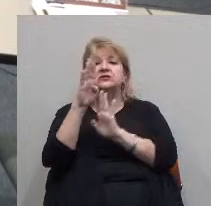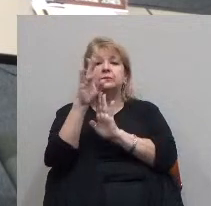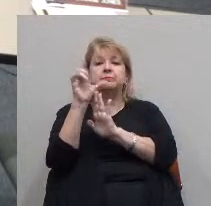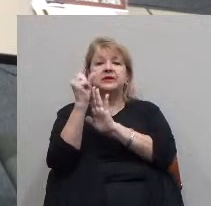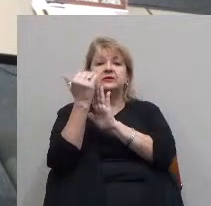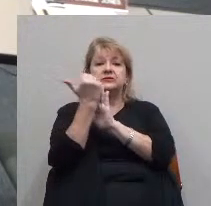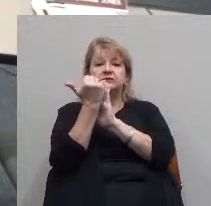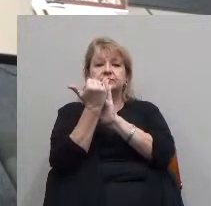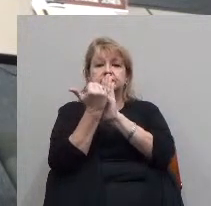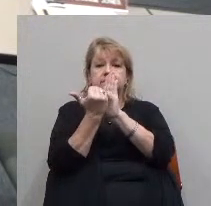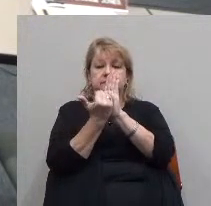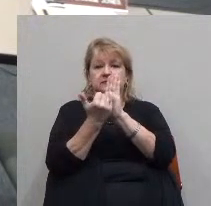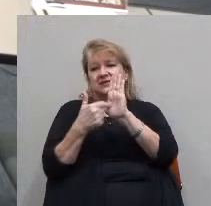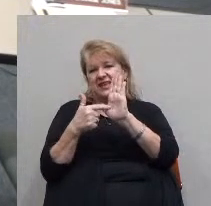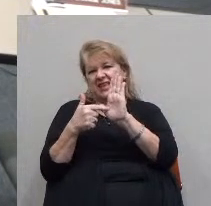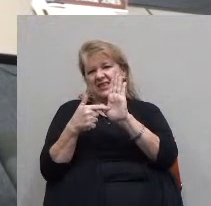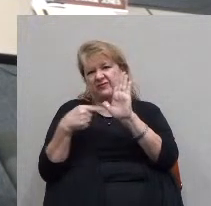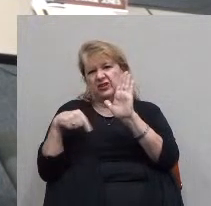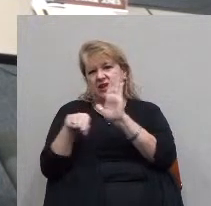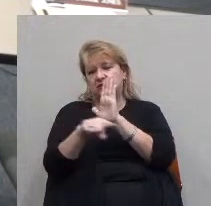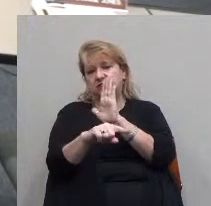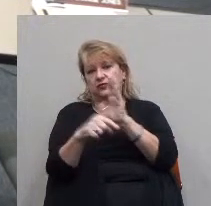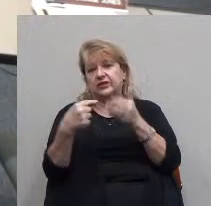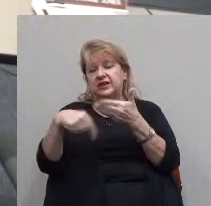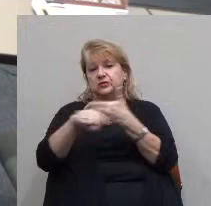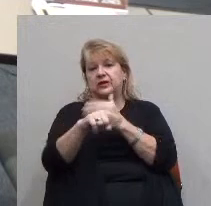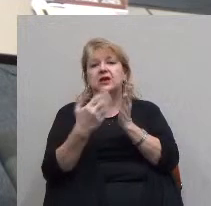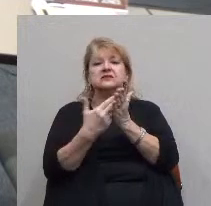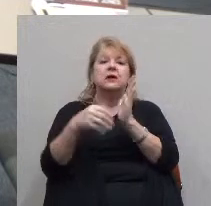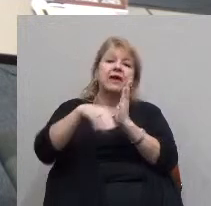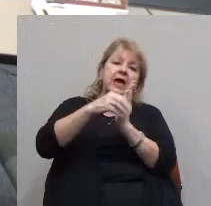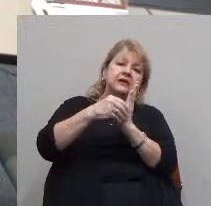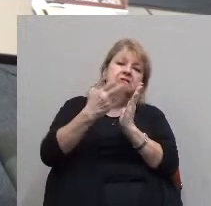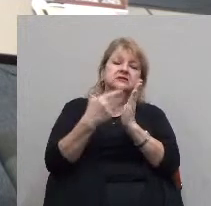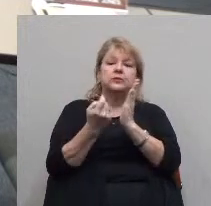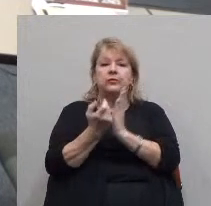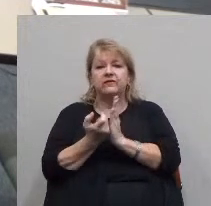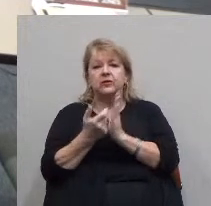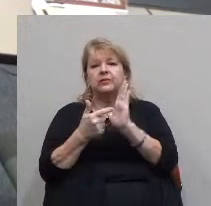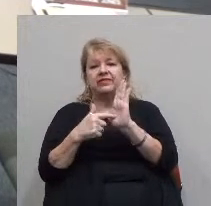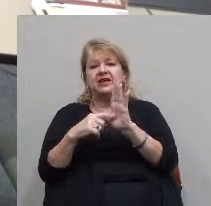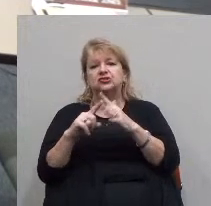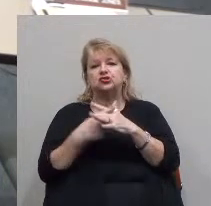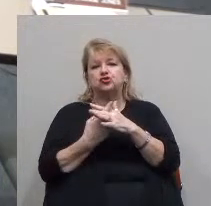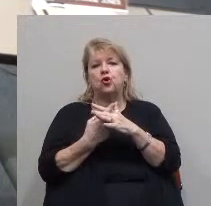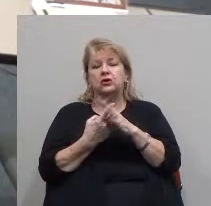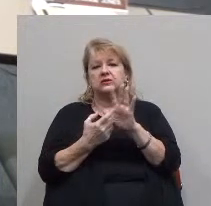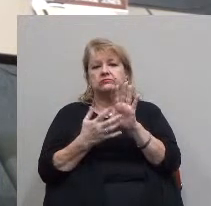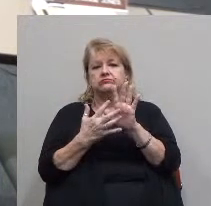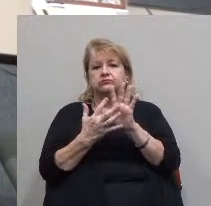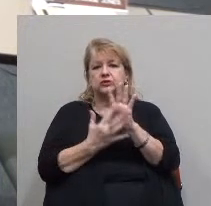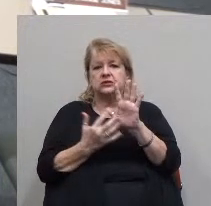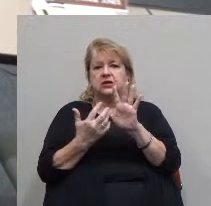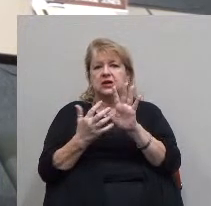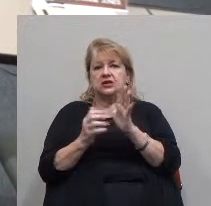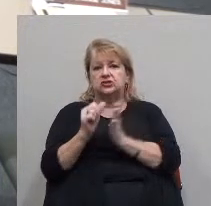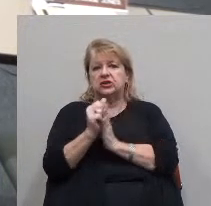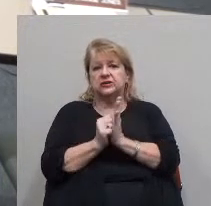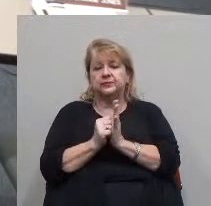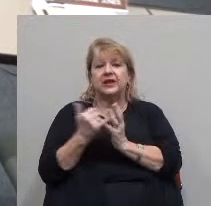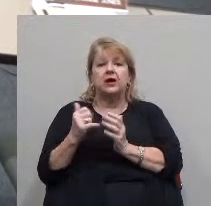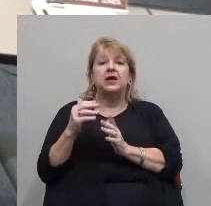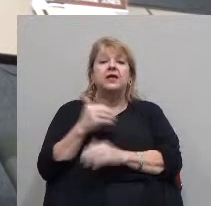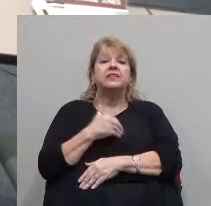that are going to come up the next week. There may be some added, there may be some taken away, but primarily we're starting there. It's going to be up to